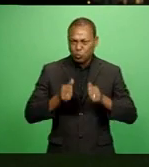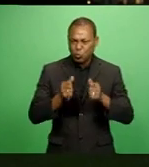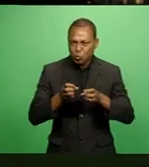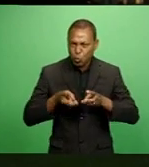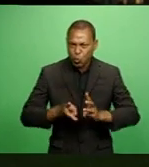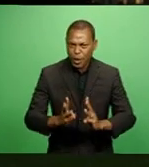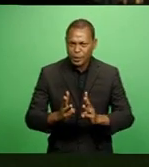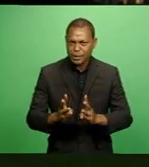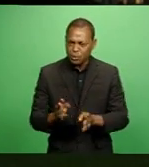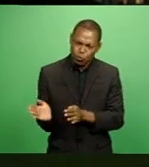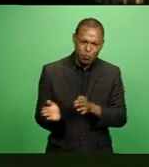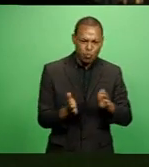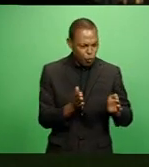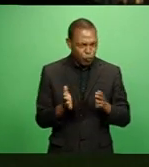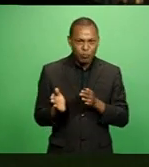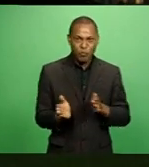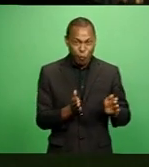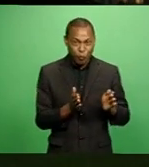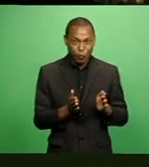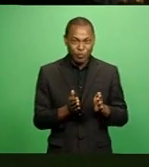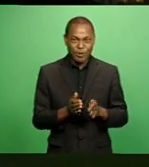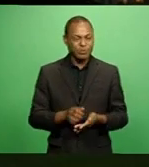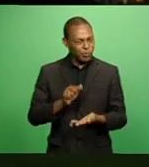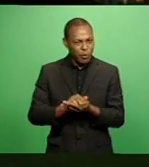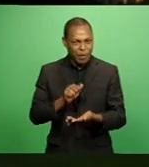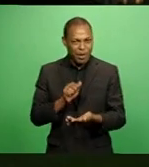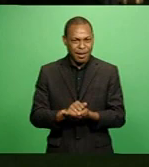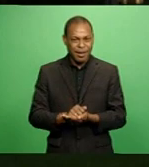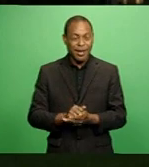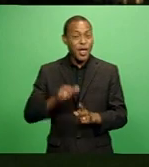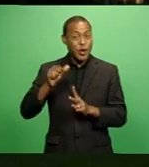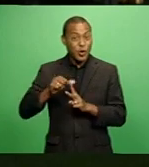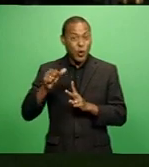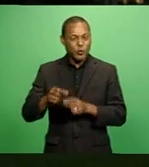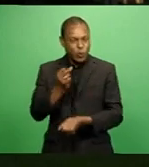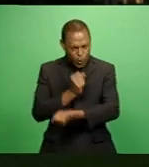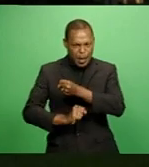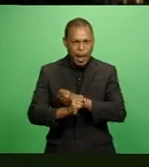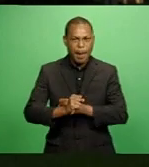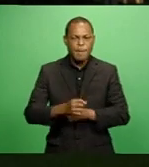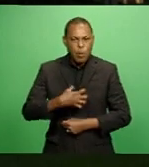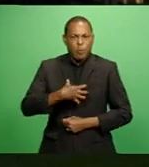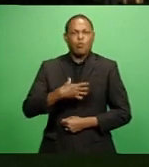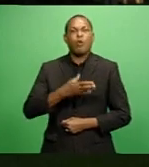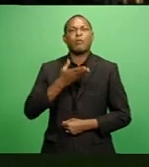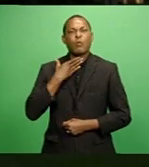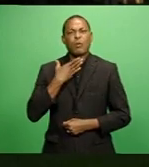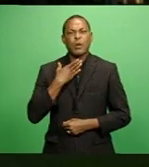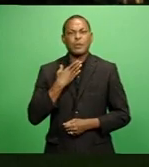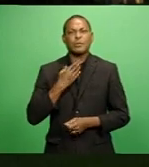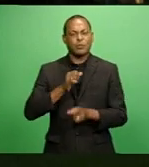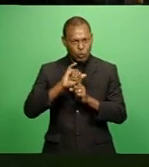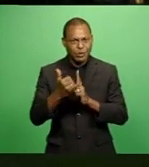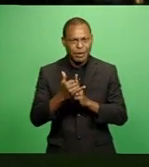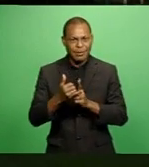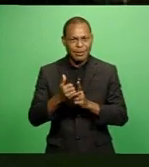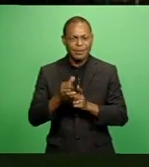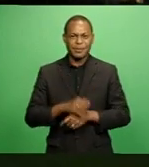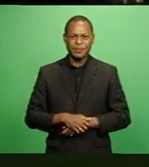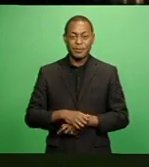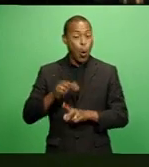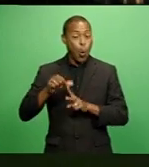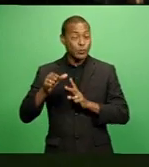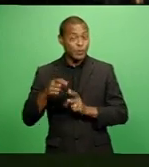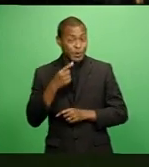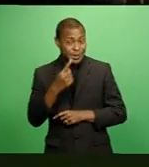movement, in terms of movements, and also are becoming more vocal in the society. She also says that